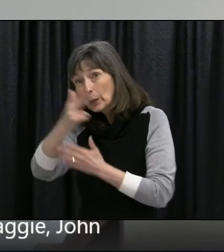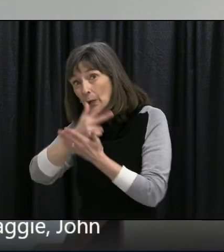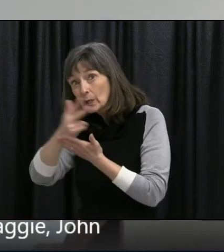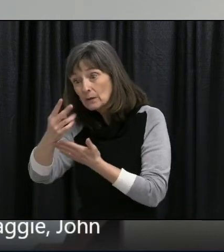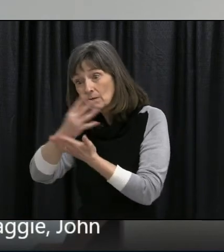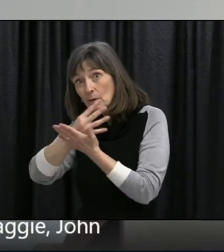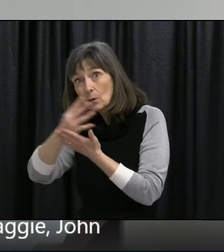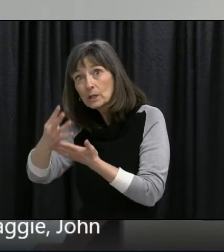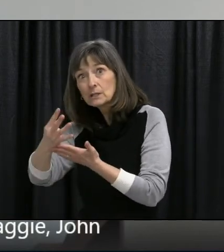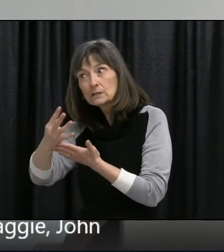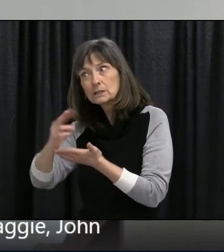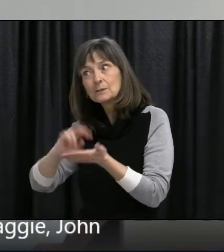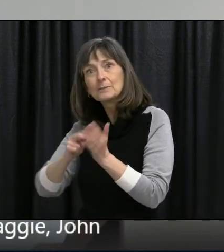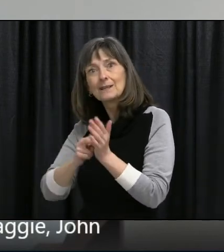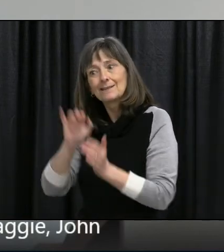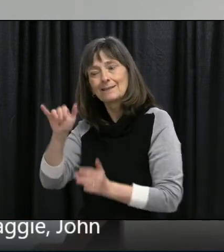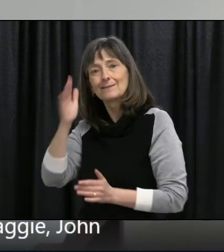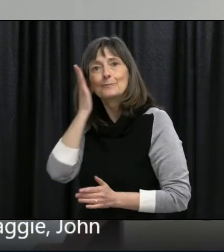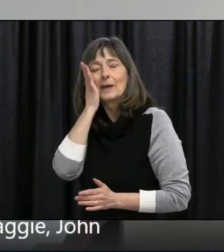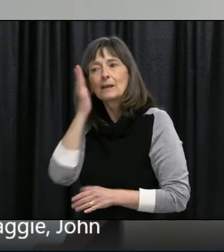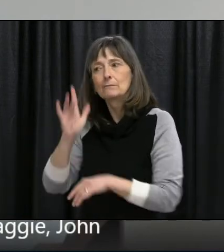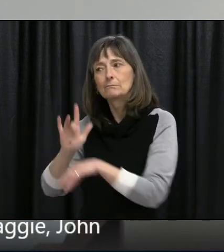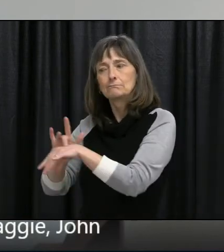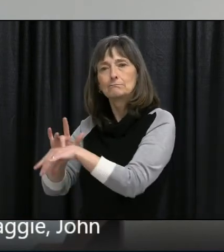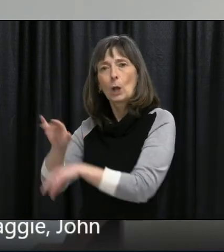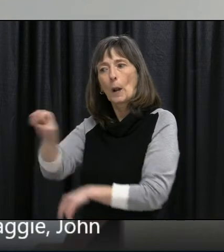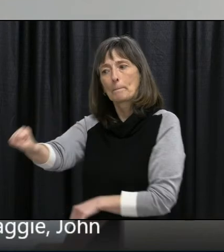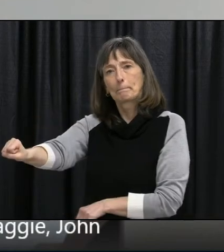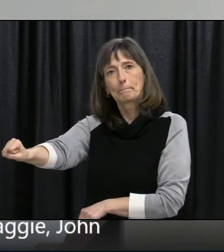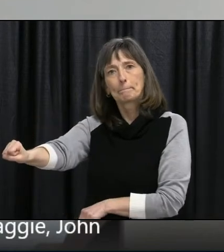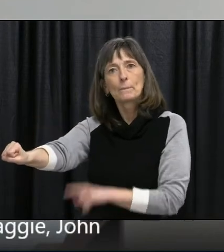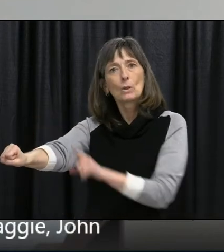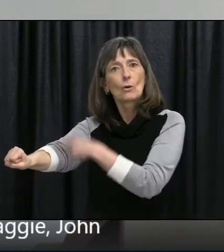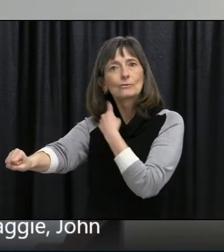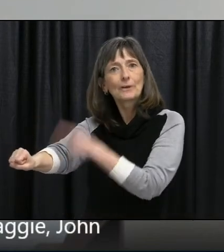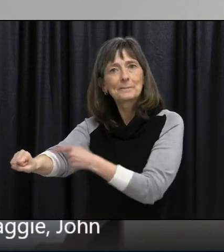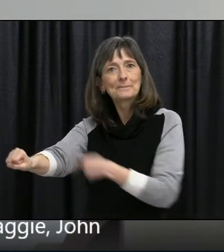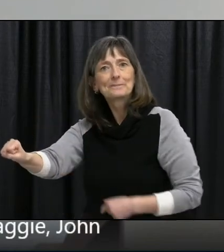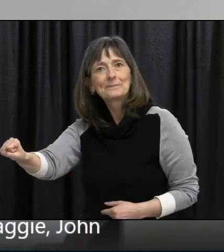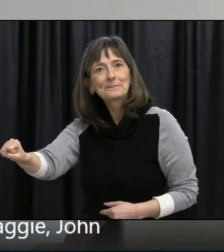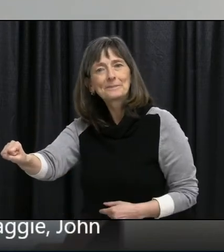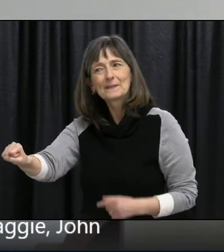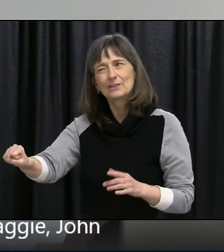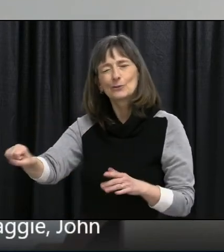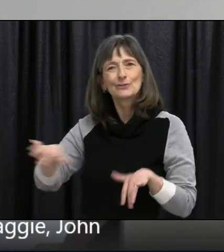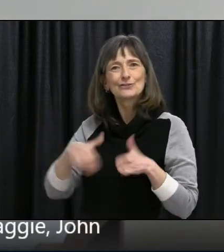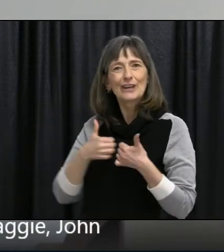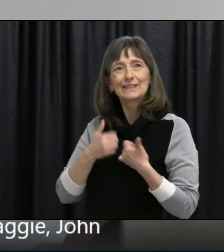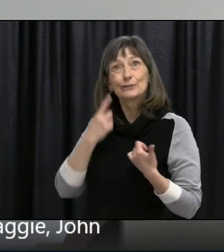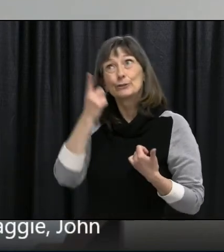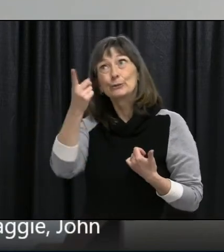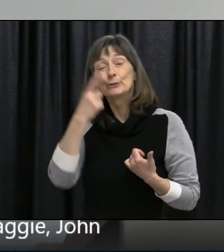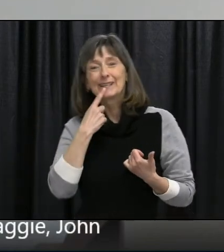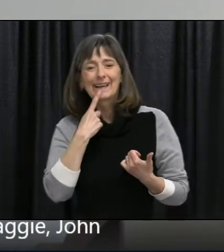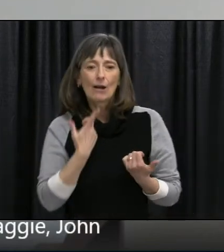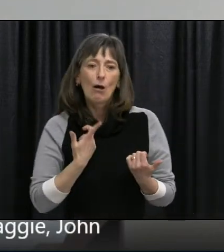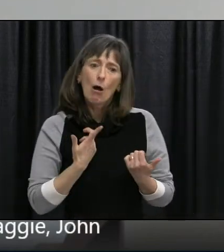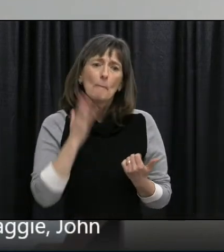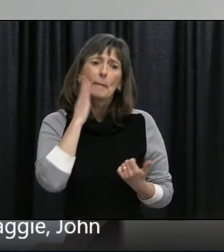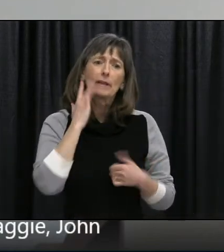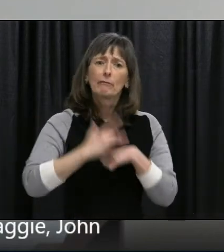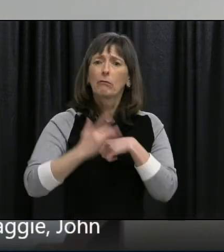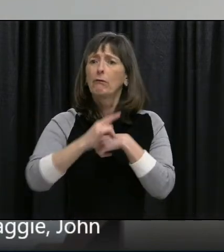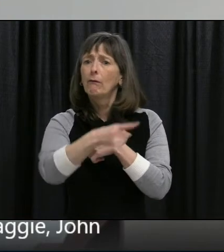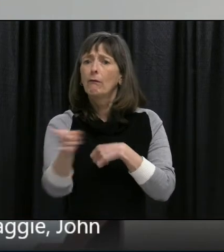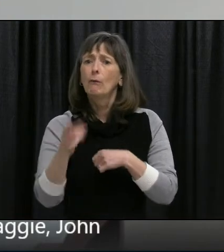too. So it's a challenge because then people criticize you and say, well, you've got all these empty beds here. What are